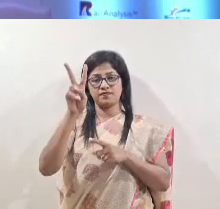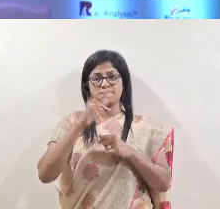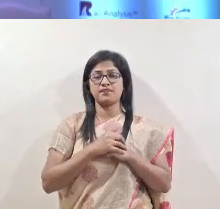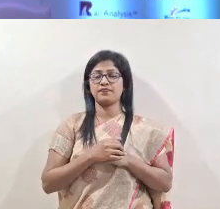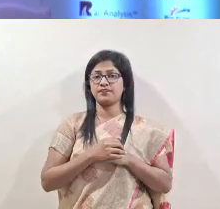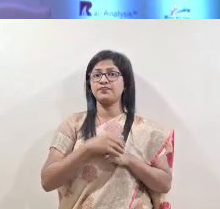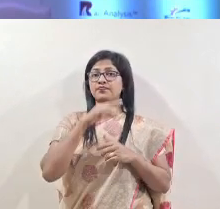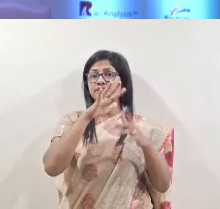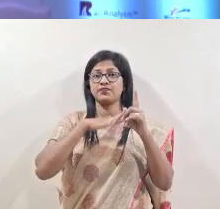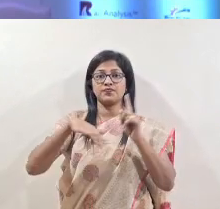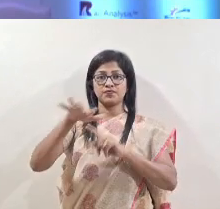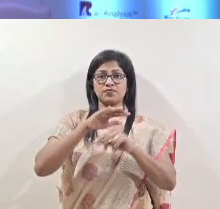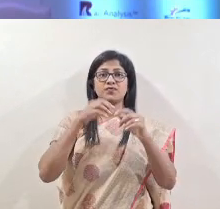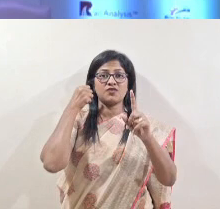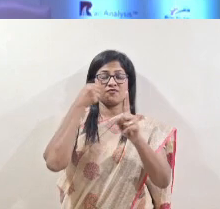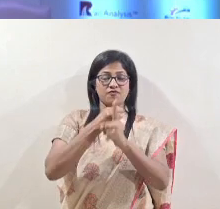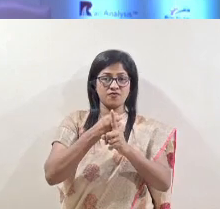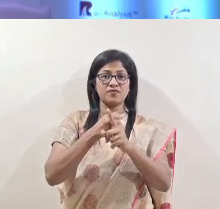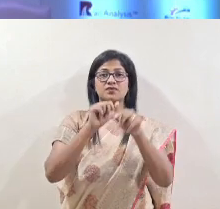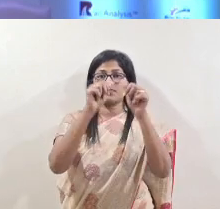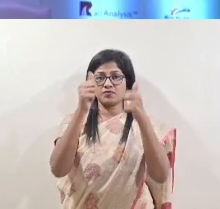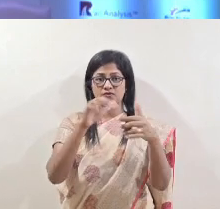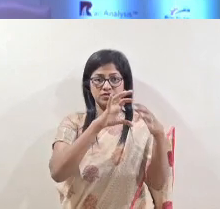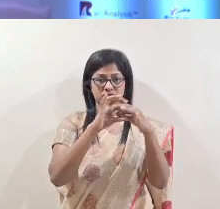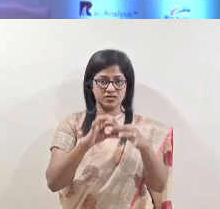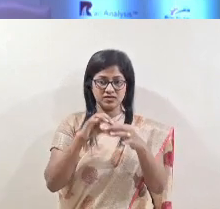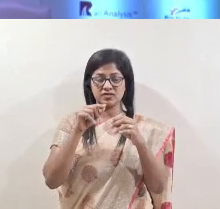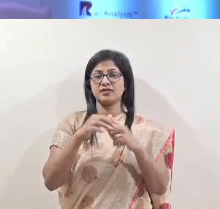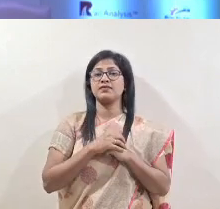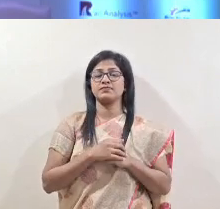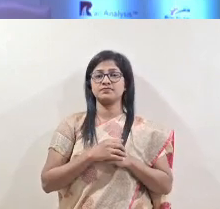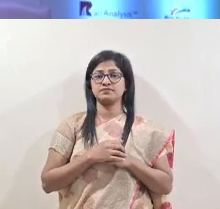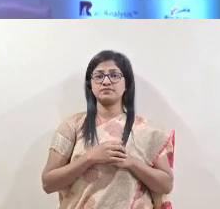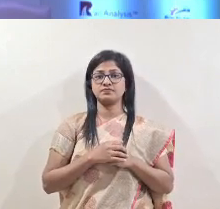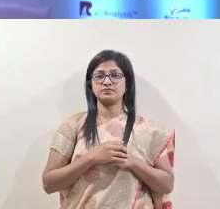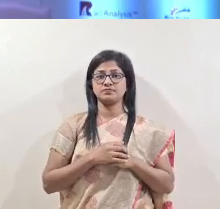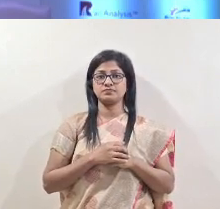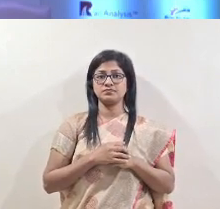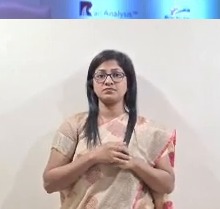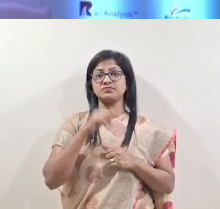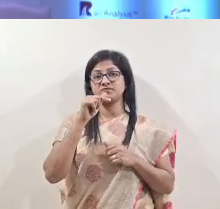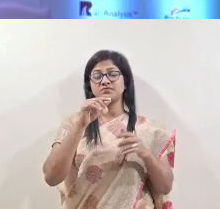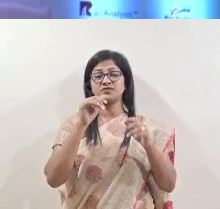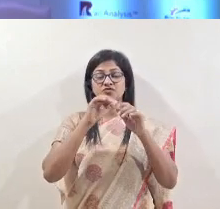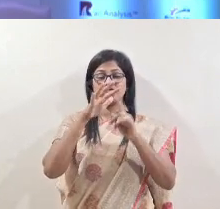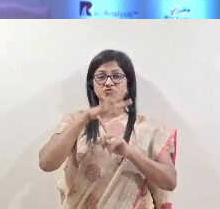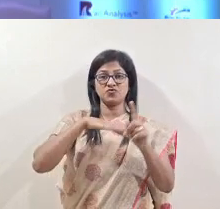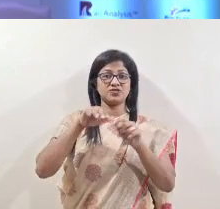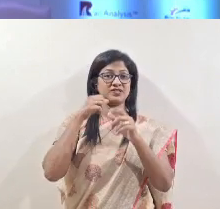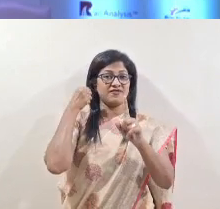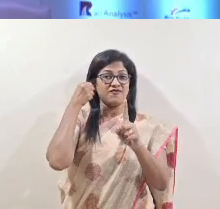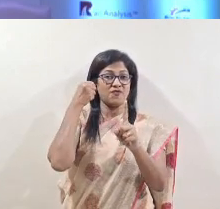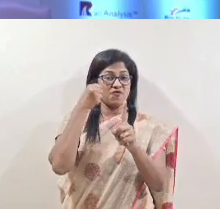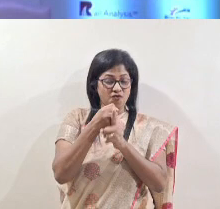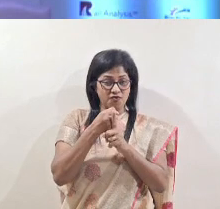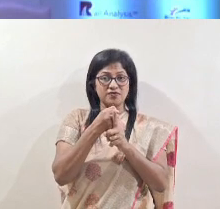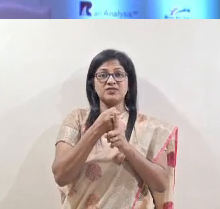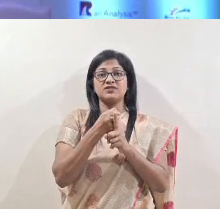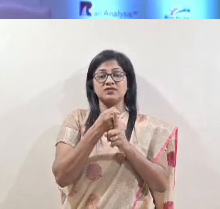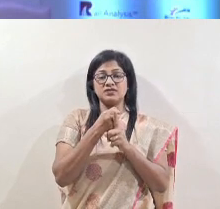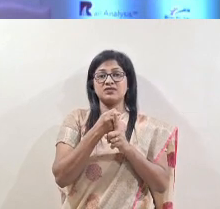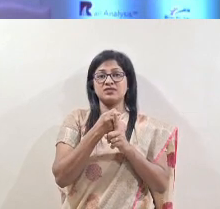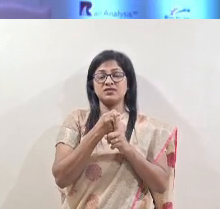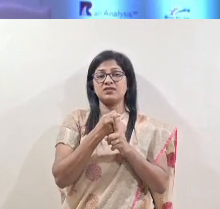based on social force model. Social force model is basically the uh, social forces are basically that are